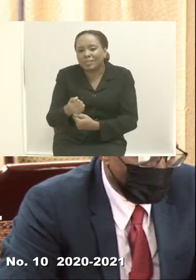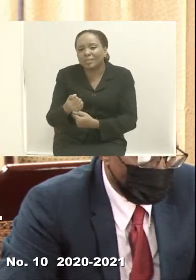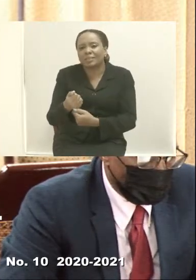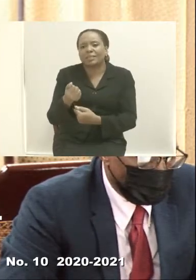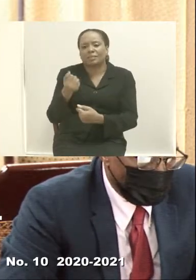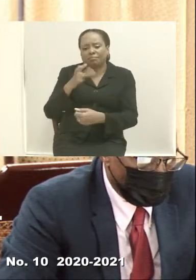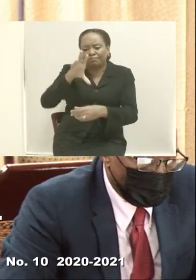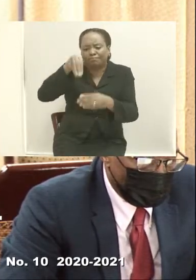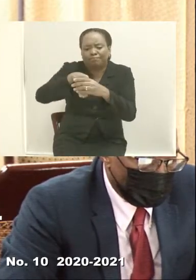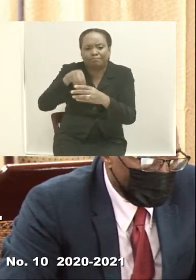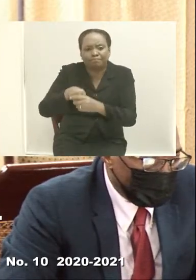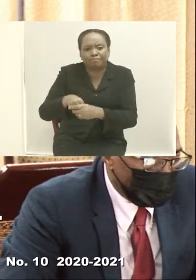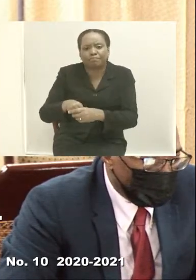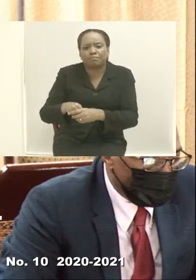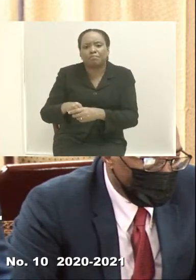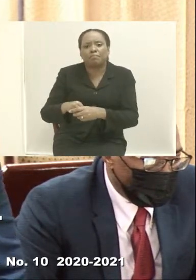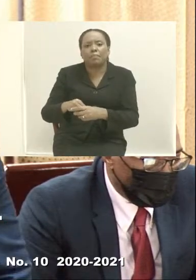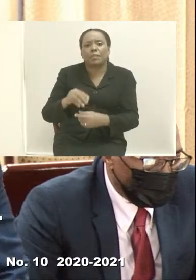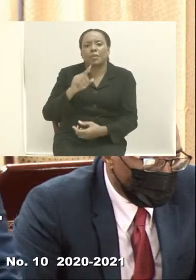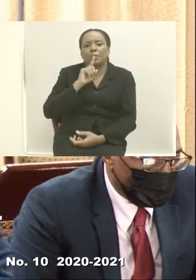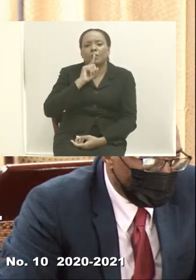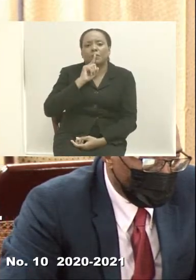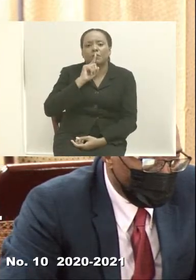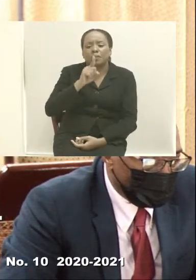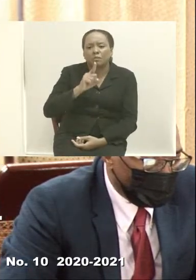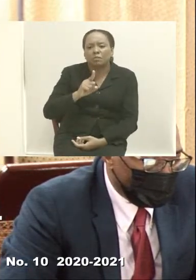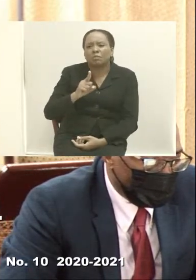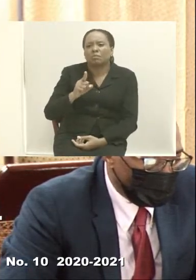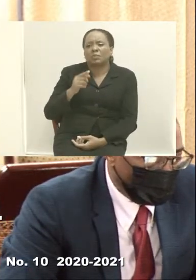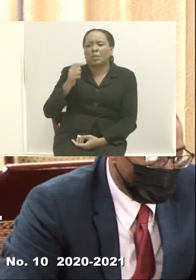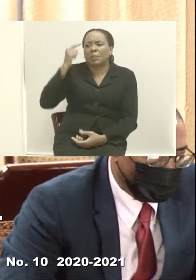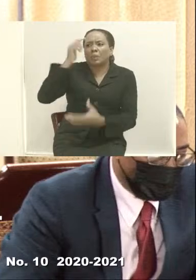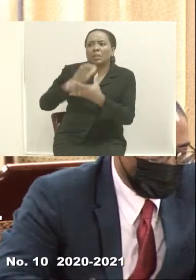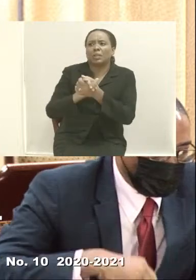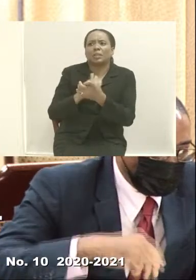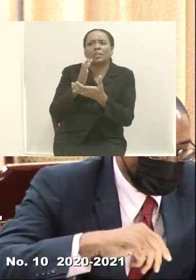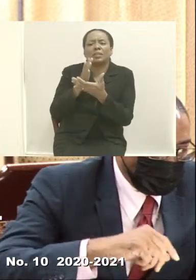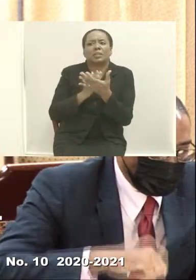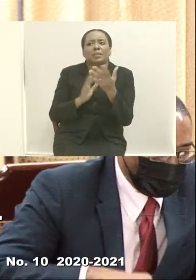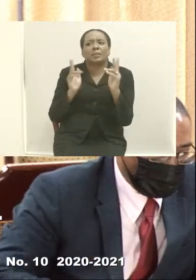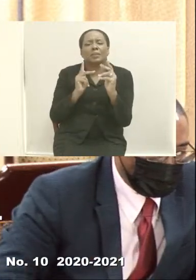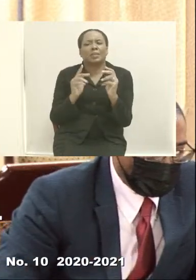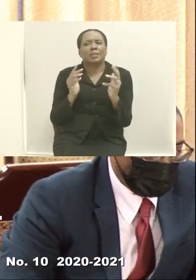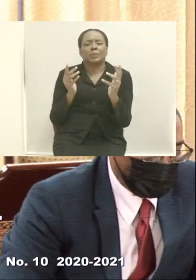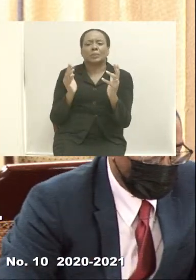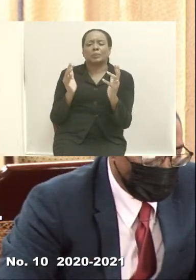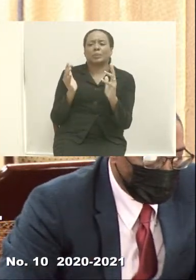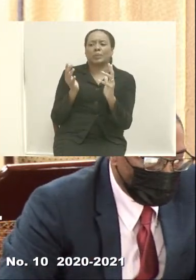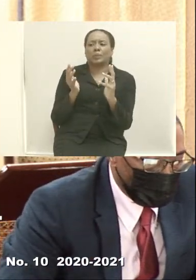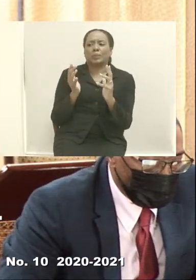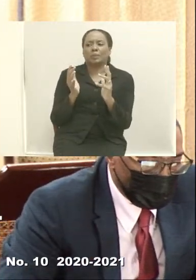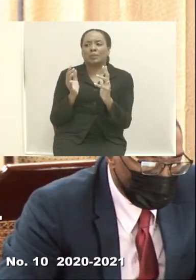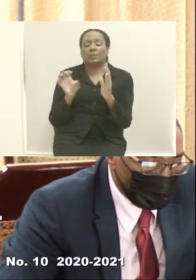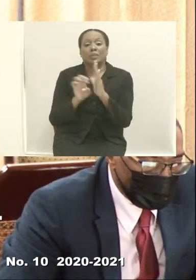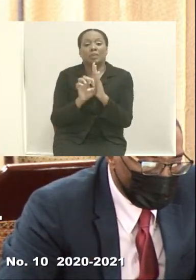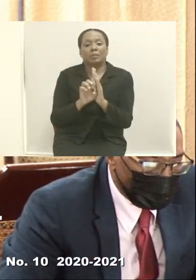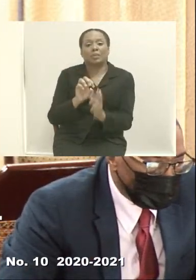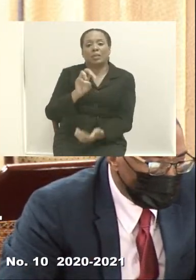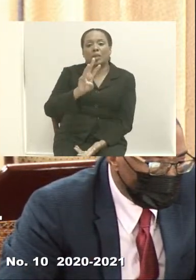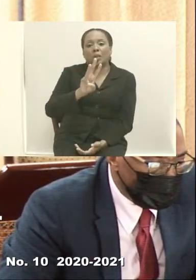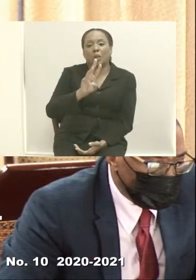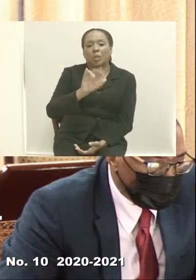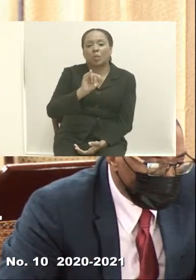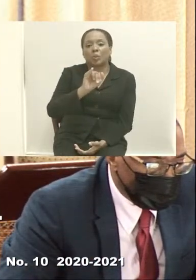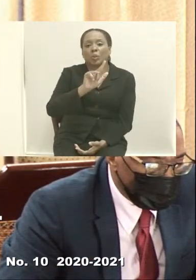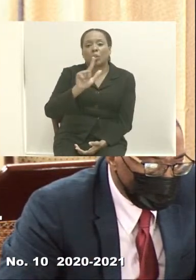already sense that it's creating a level of tension. If you take entities such as Williams Industries that have expressed significant interest